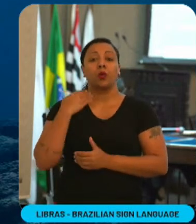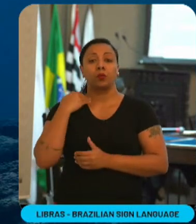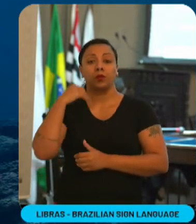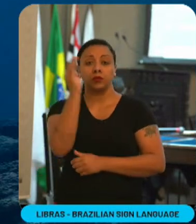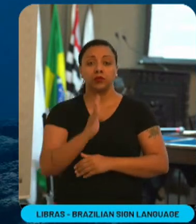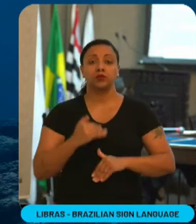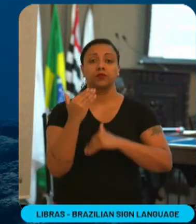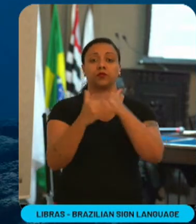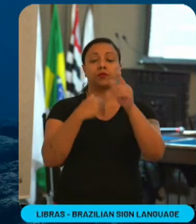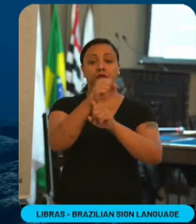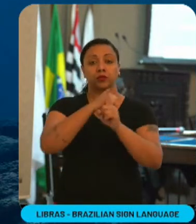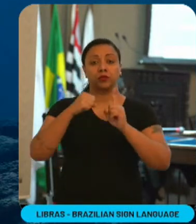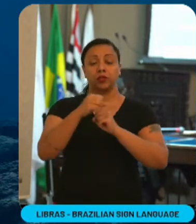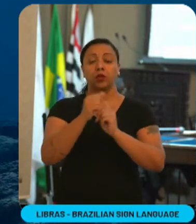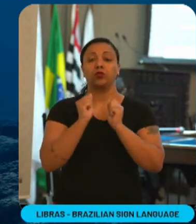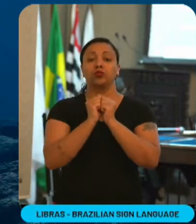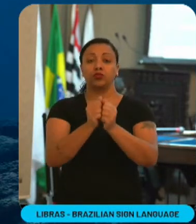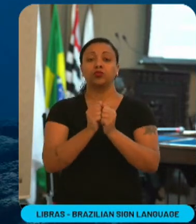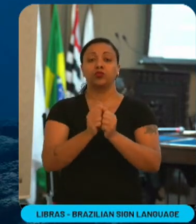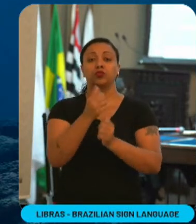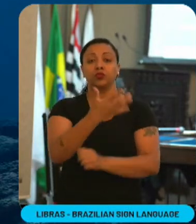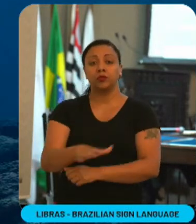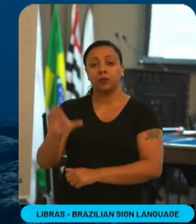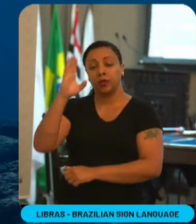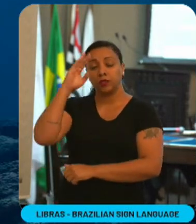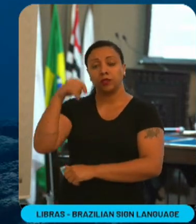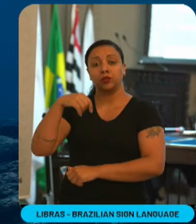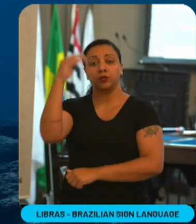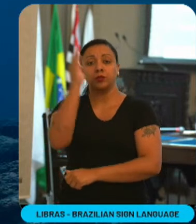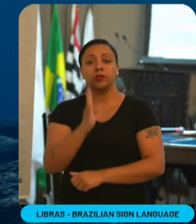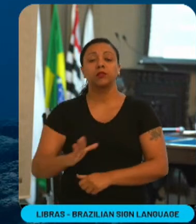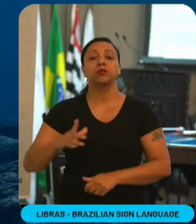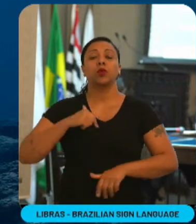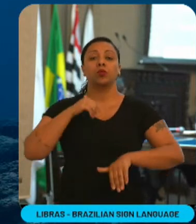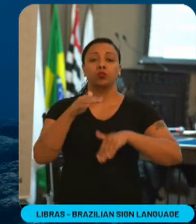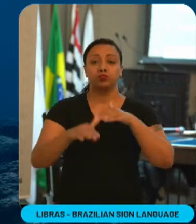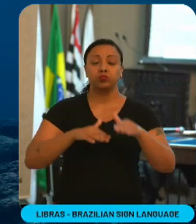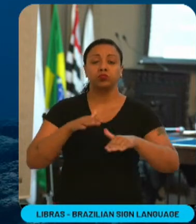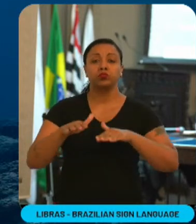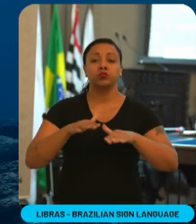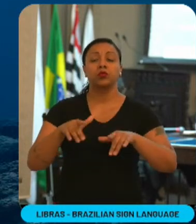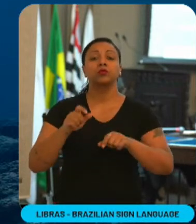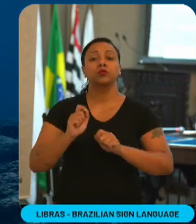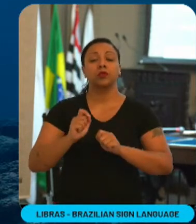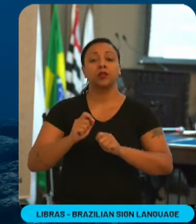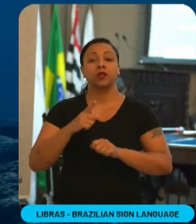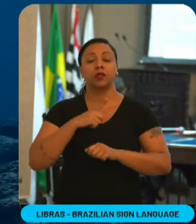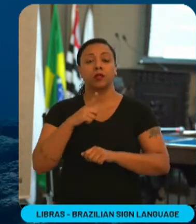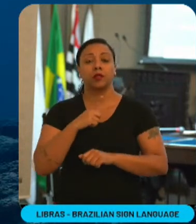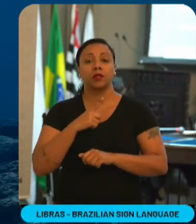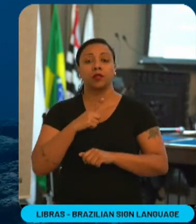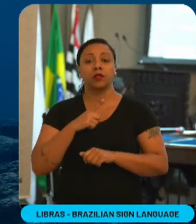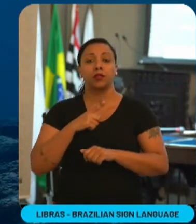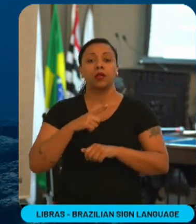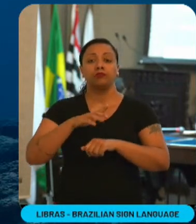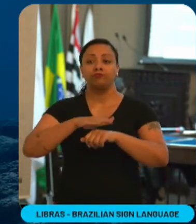advancing, and BNDES together with the Brazilian Marine